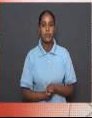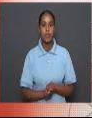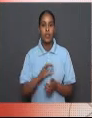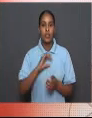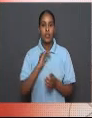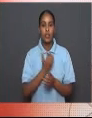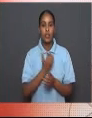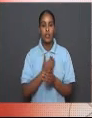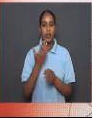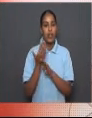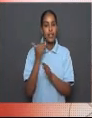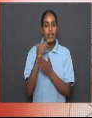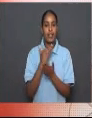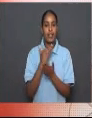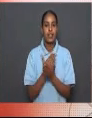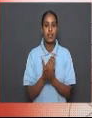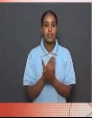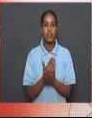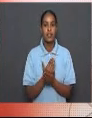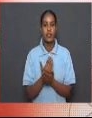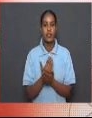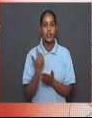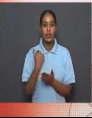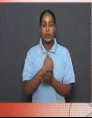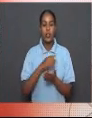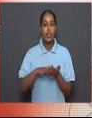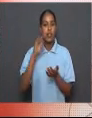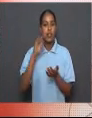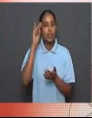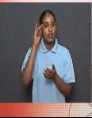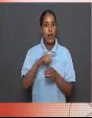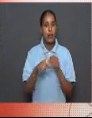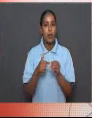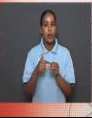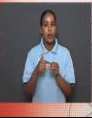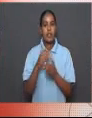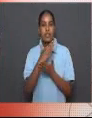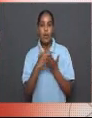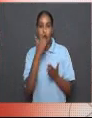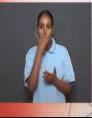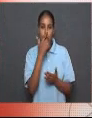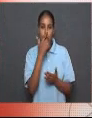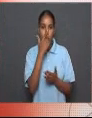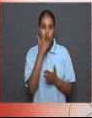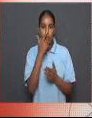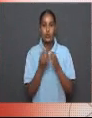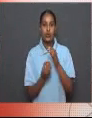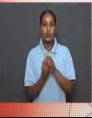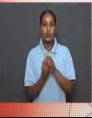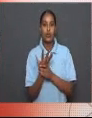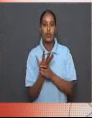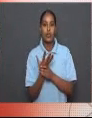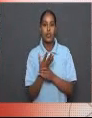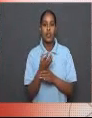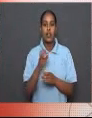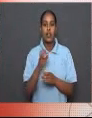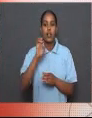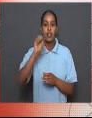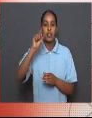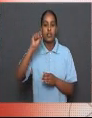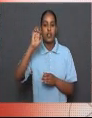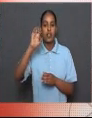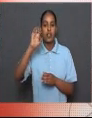In our last lesson, we learned about some common sources of esters.